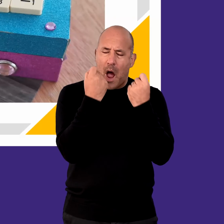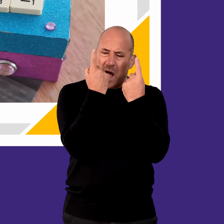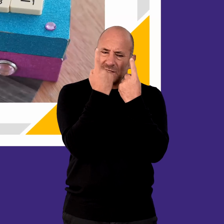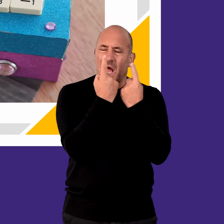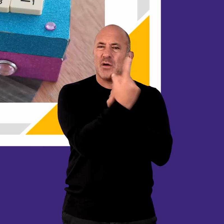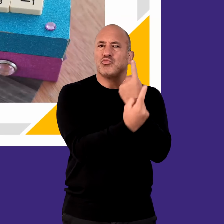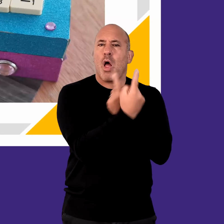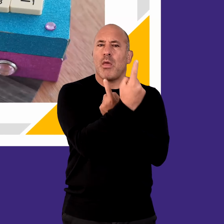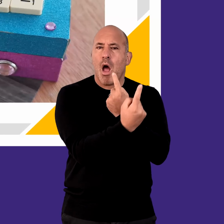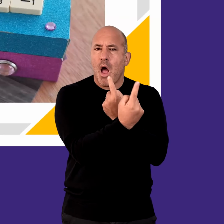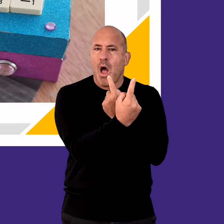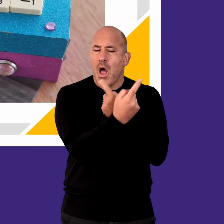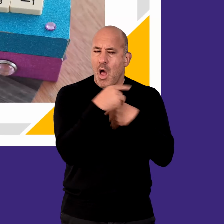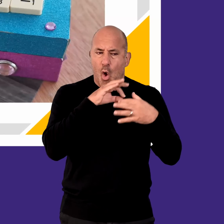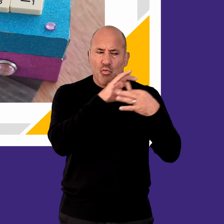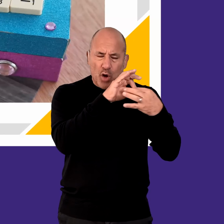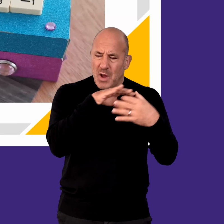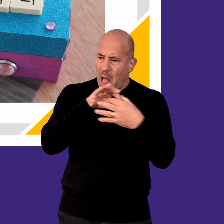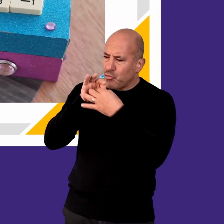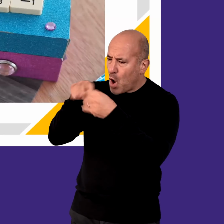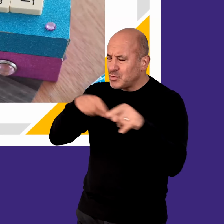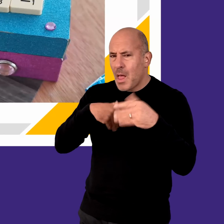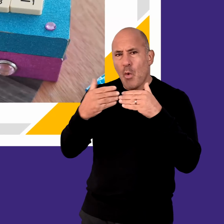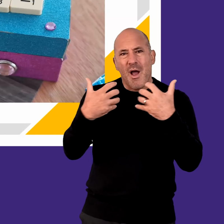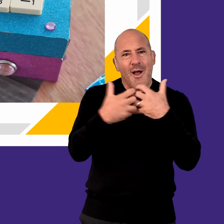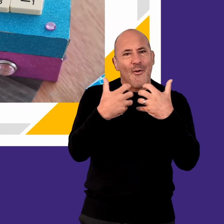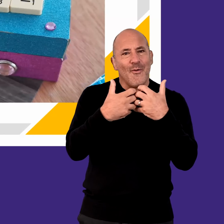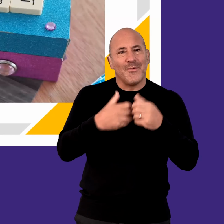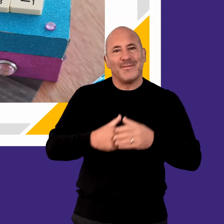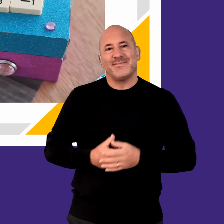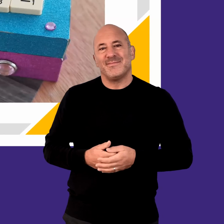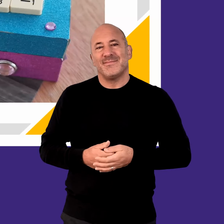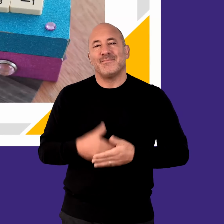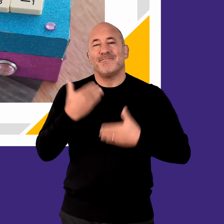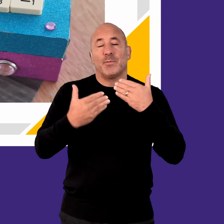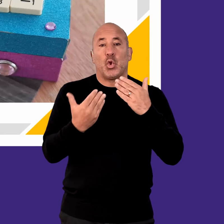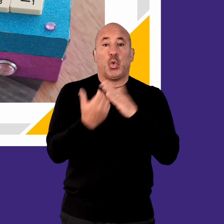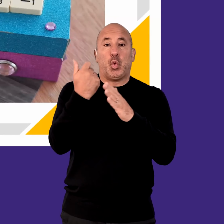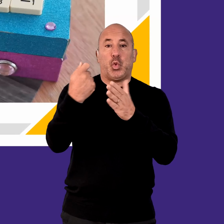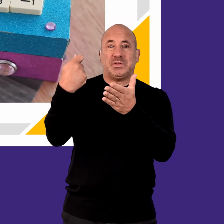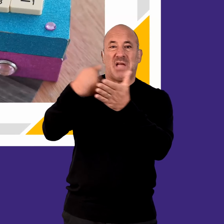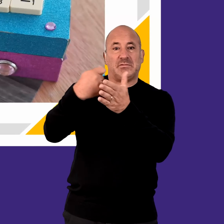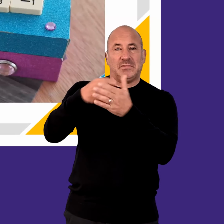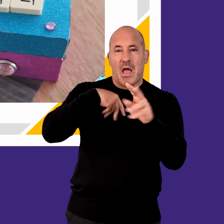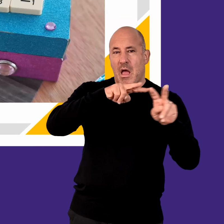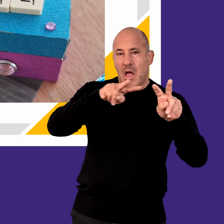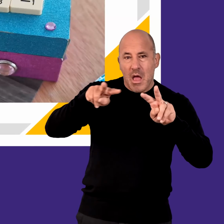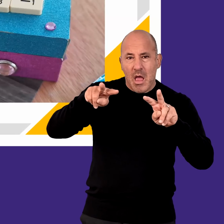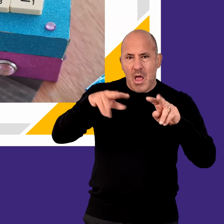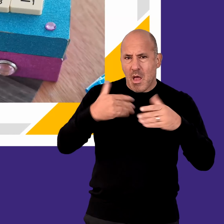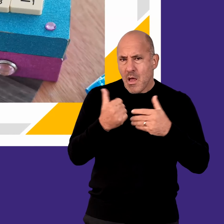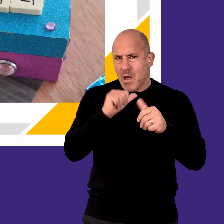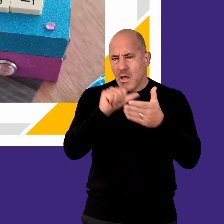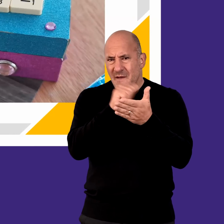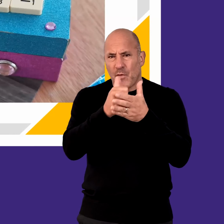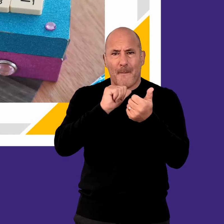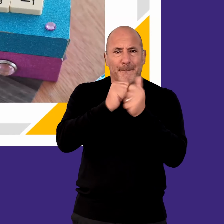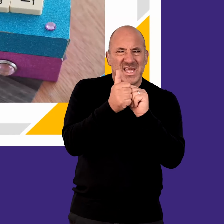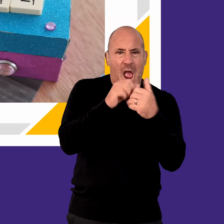itself really helped us understand more about each other and how we could work together. So now a new tender's come up to